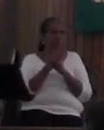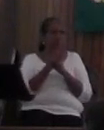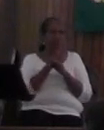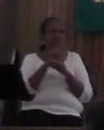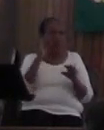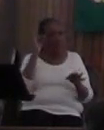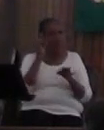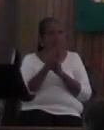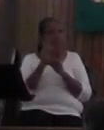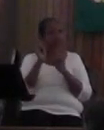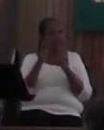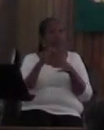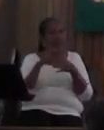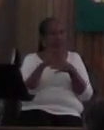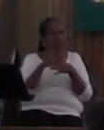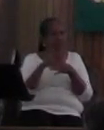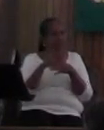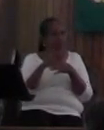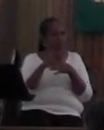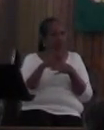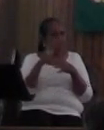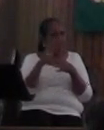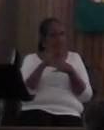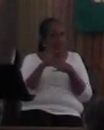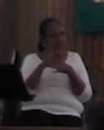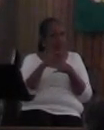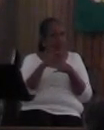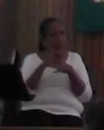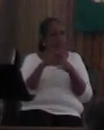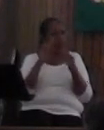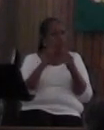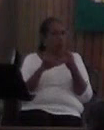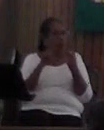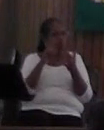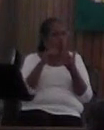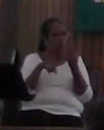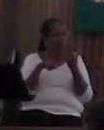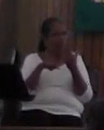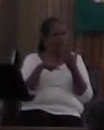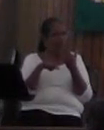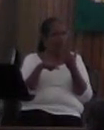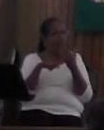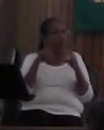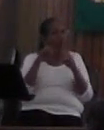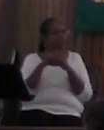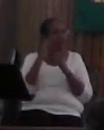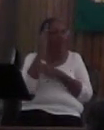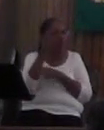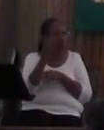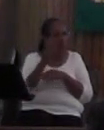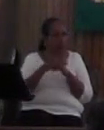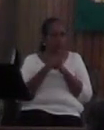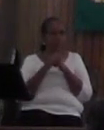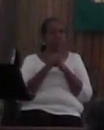gave substance, that word again, substance, to what was yet in the future.